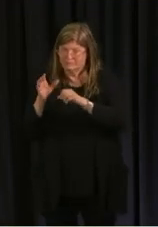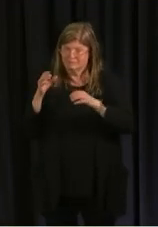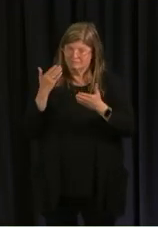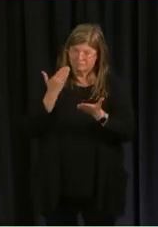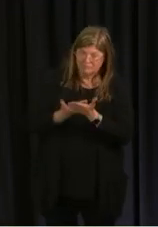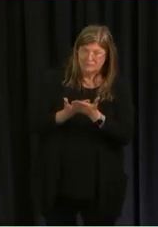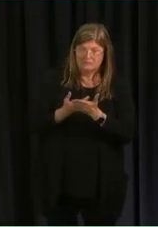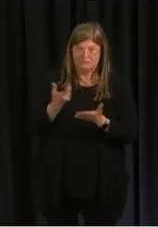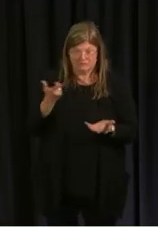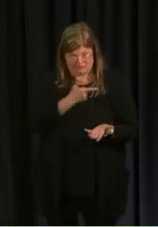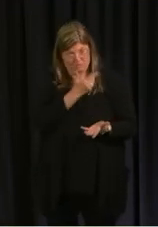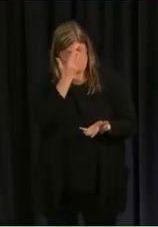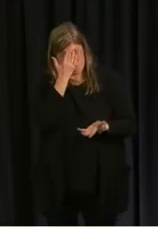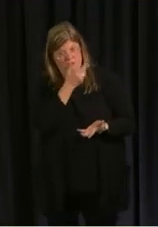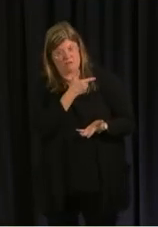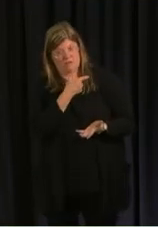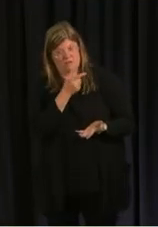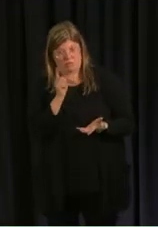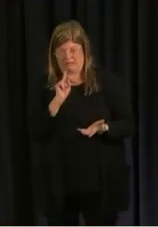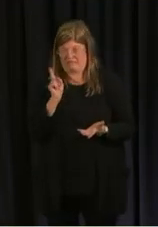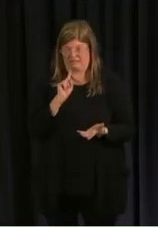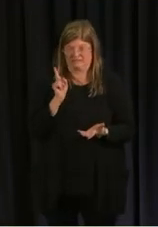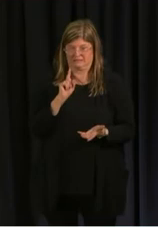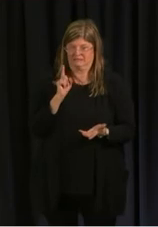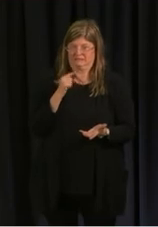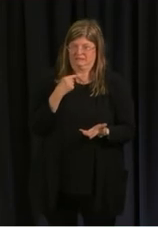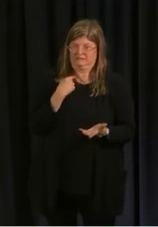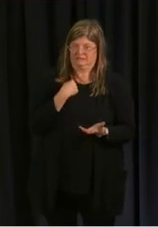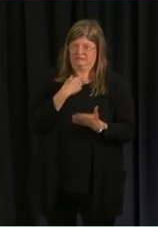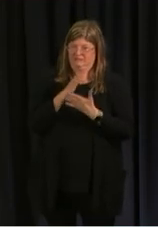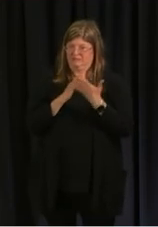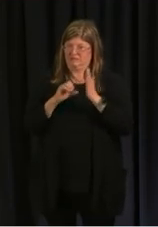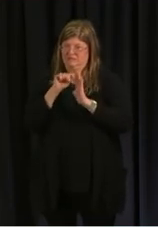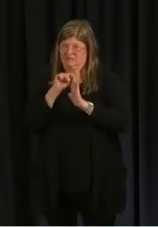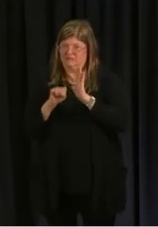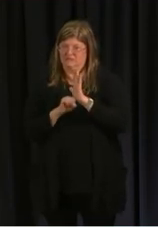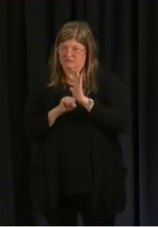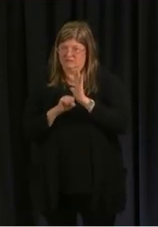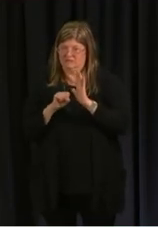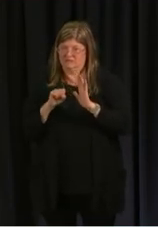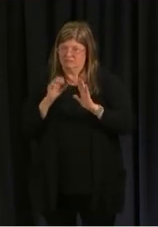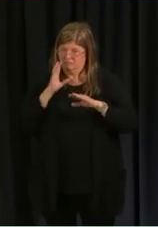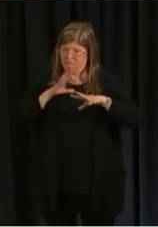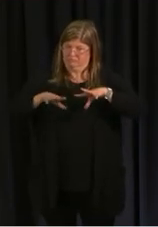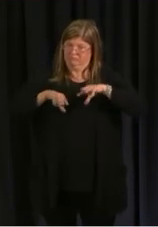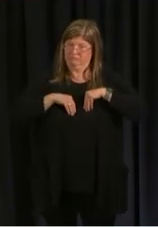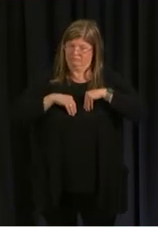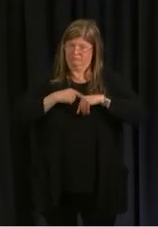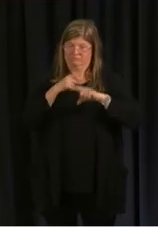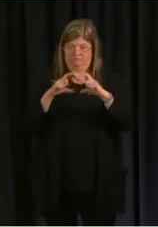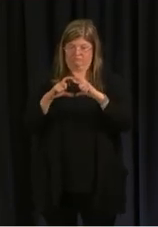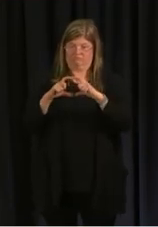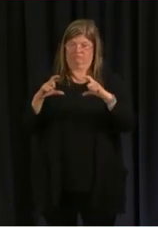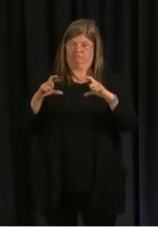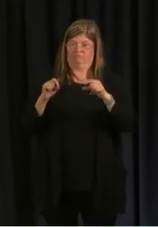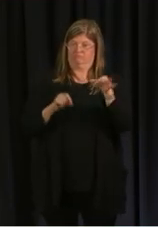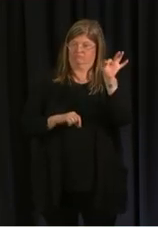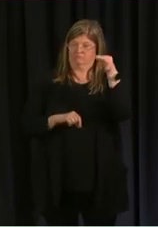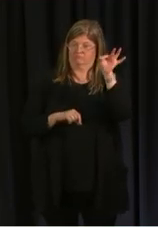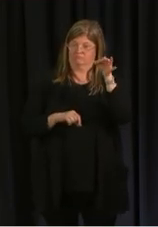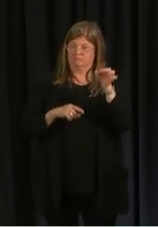if you know whether states that used to do that will accept a vaccination card certificate in the place.